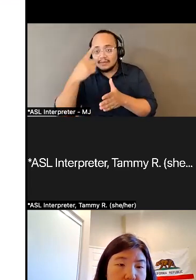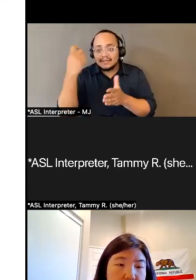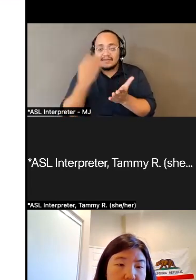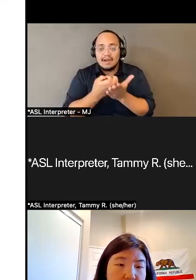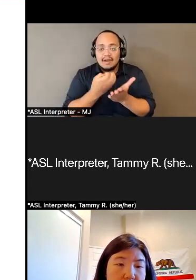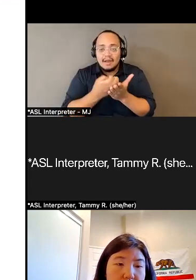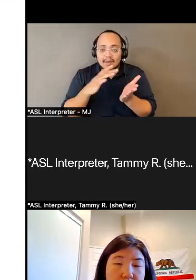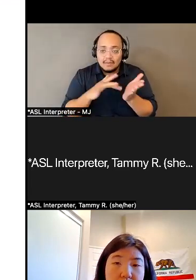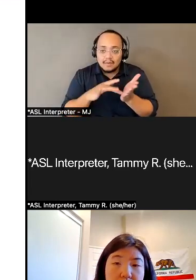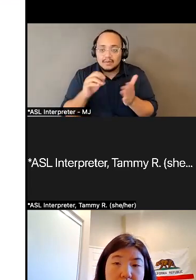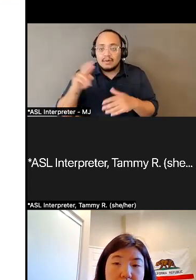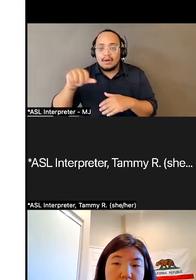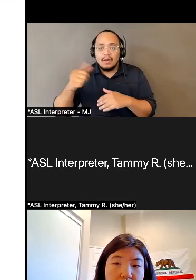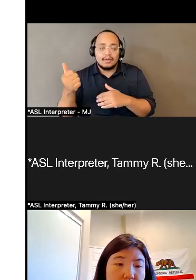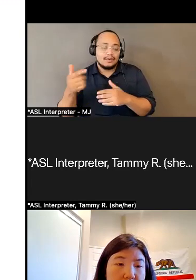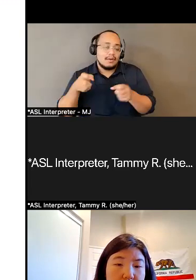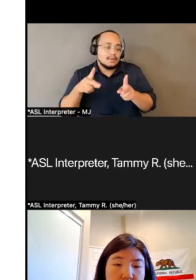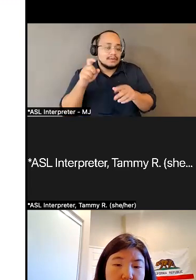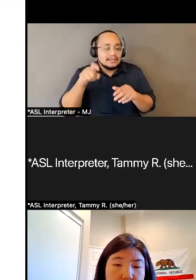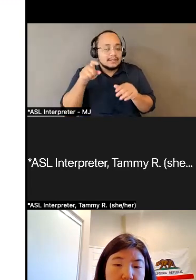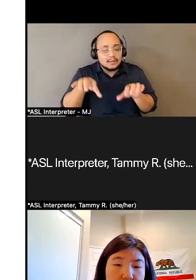survivors face, like relocation.